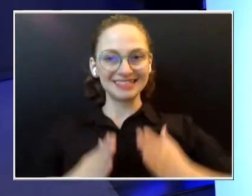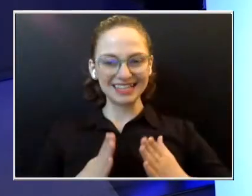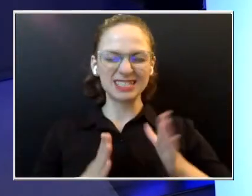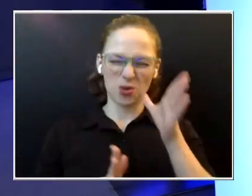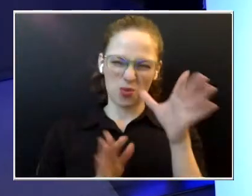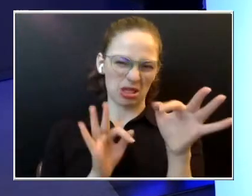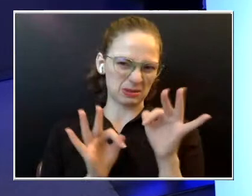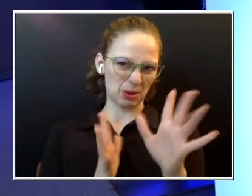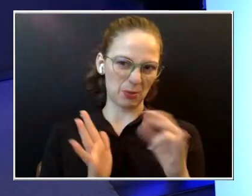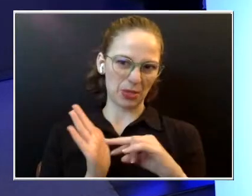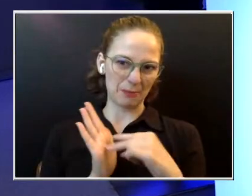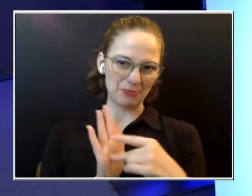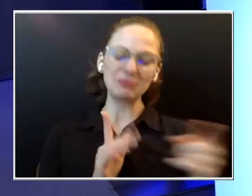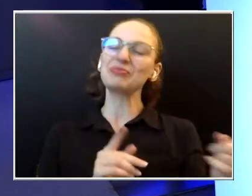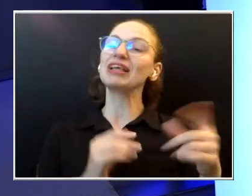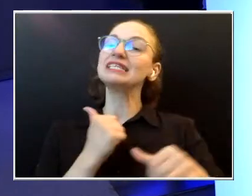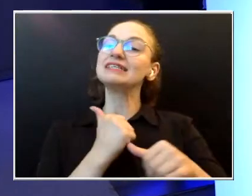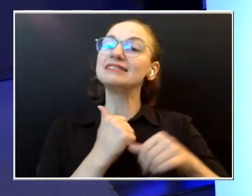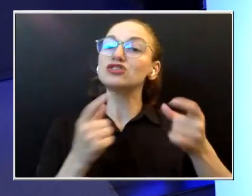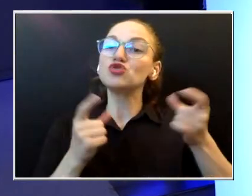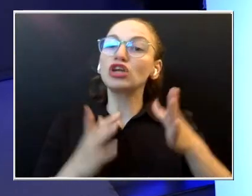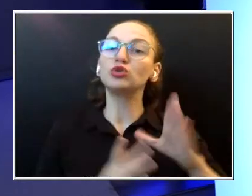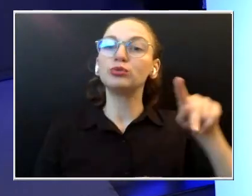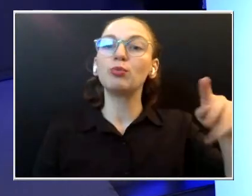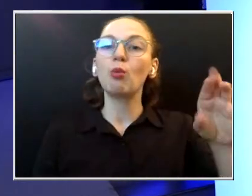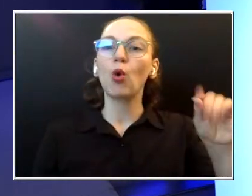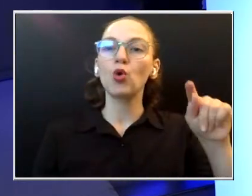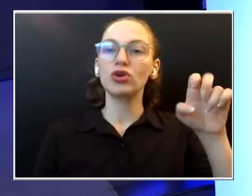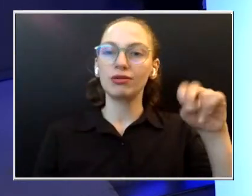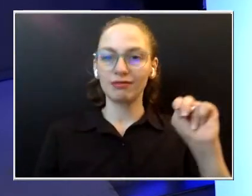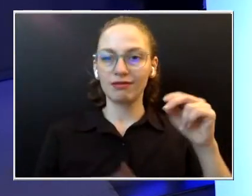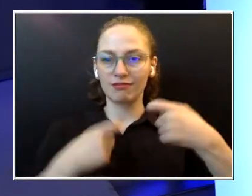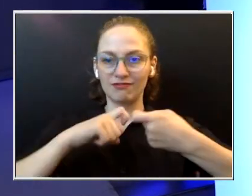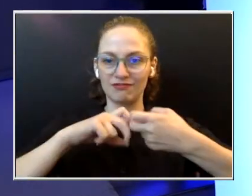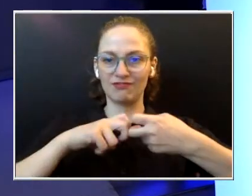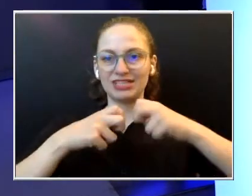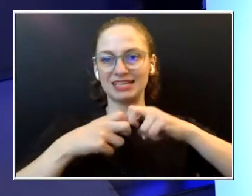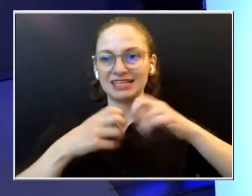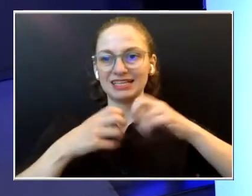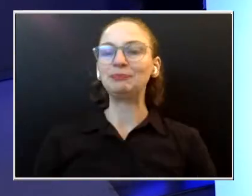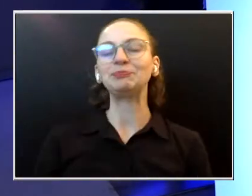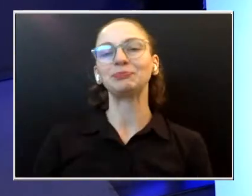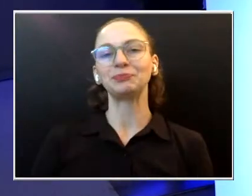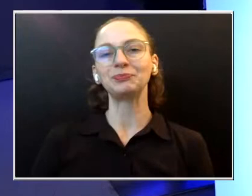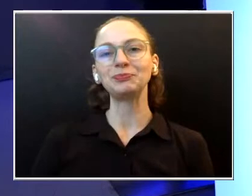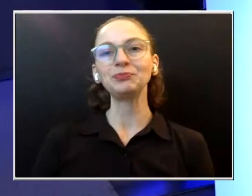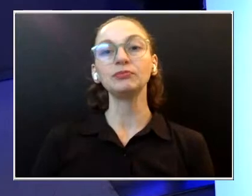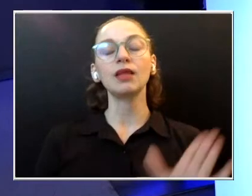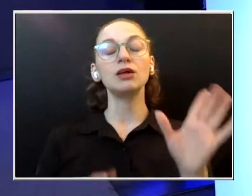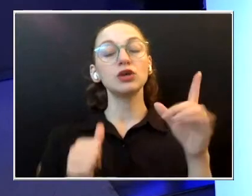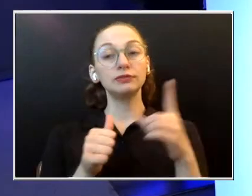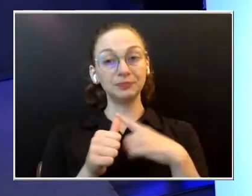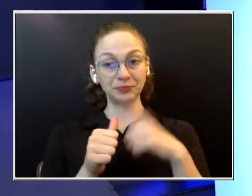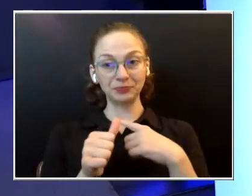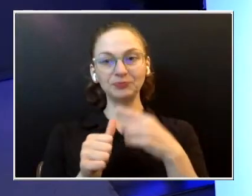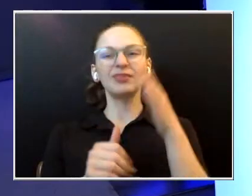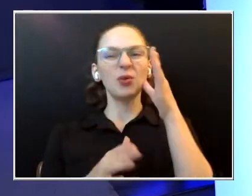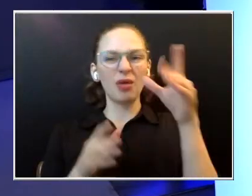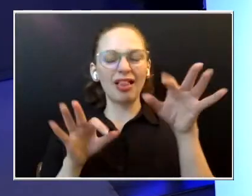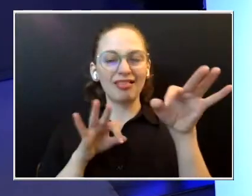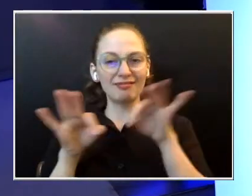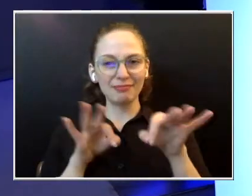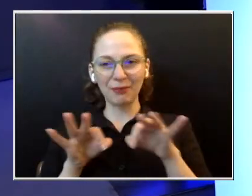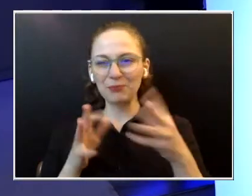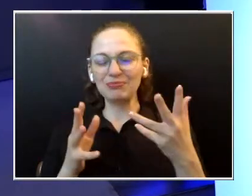of Proton Physics. All right, guys, we're going to start with the description of what the difference is between a photon